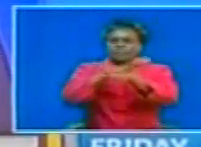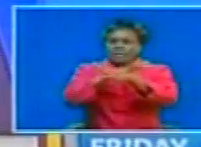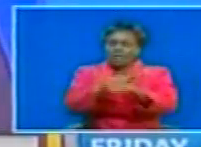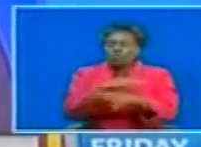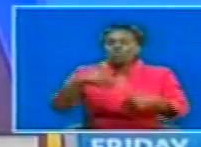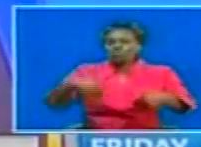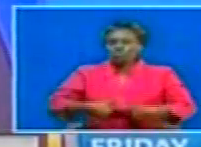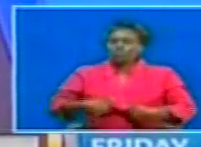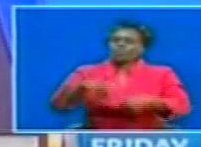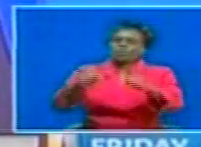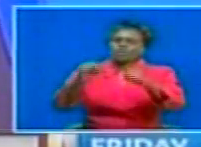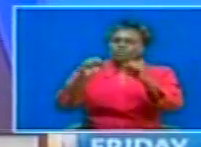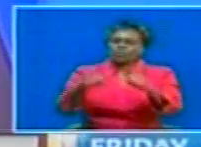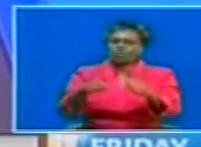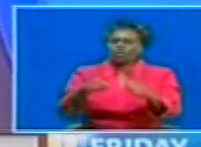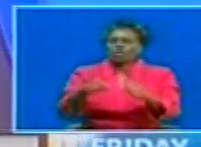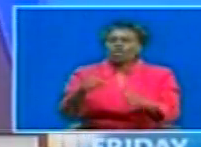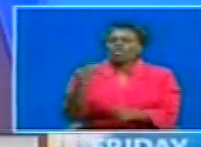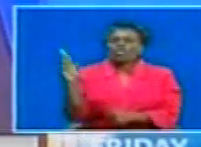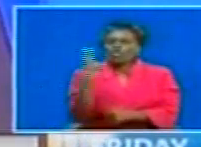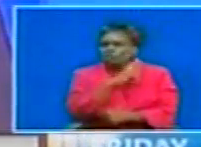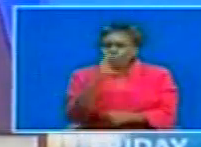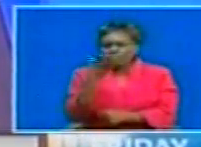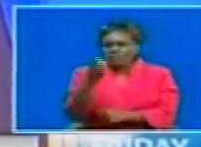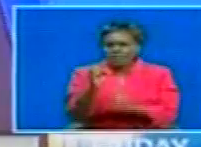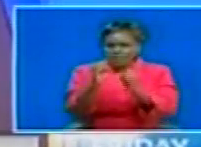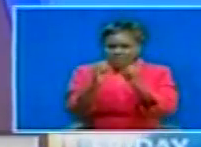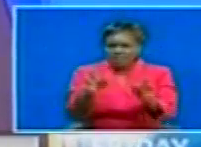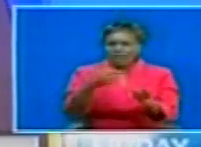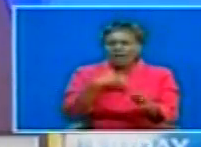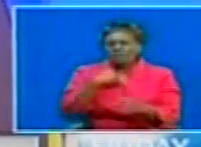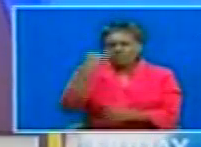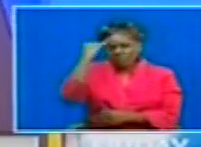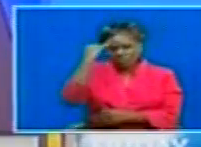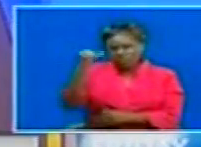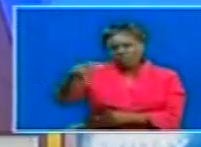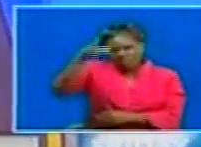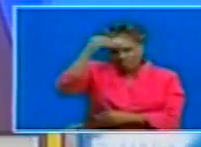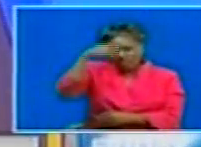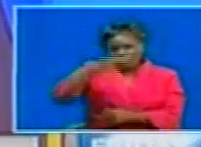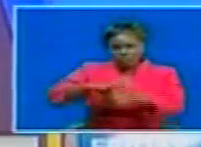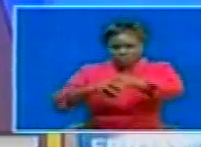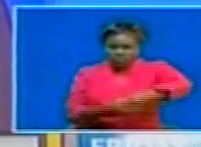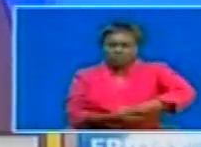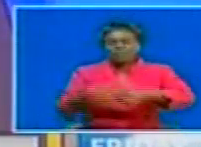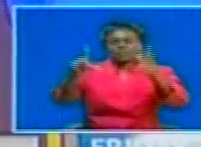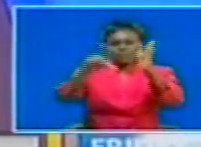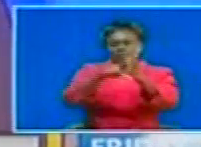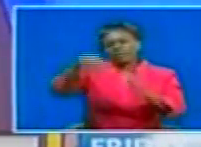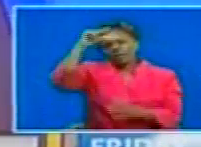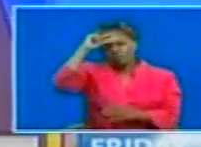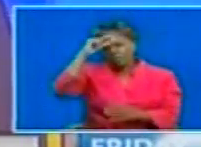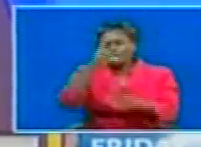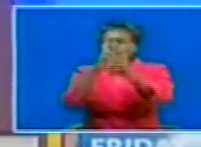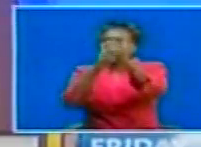frustrated youth could pose a security threat, especially if drawn to ideologies that undermine the legitimacy of the state.